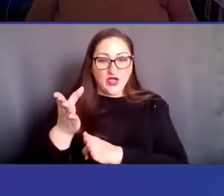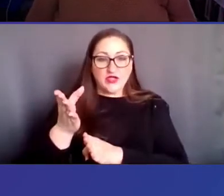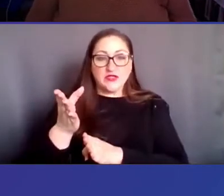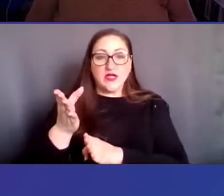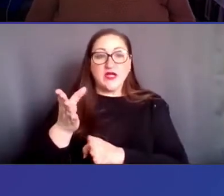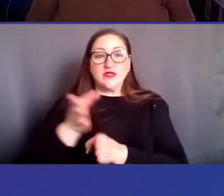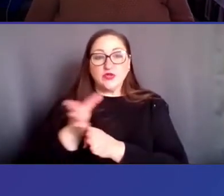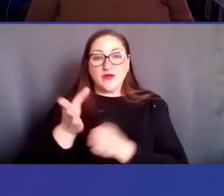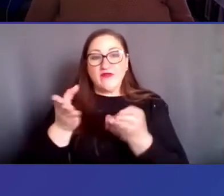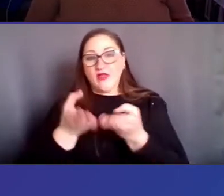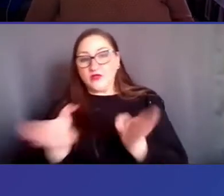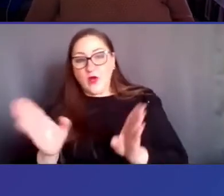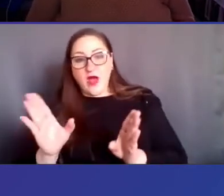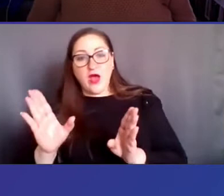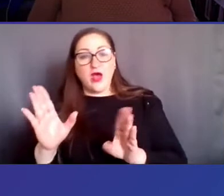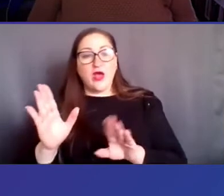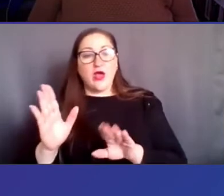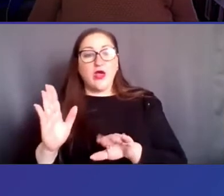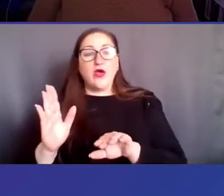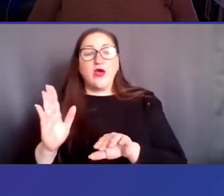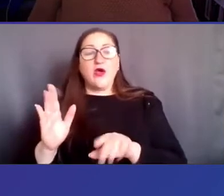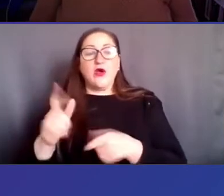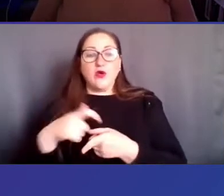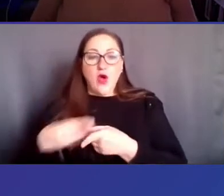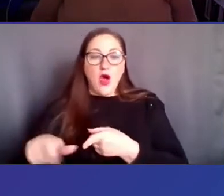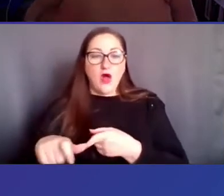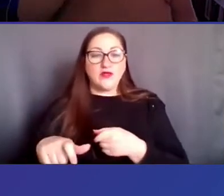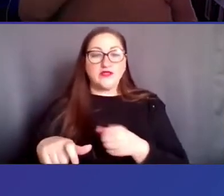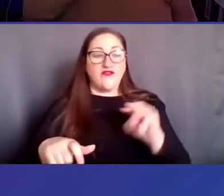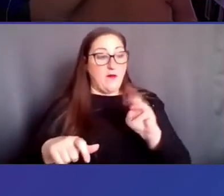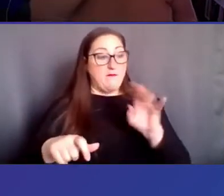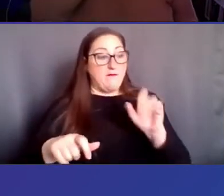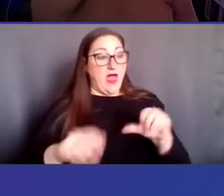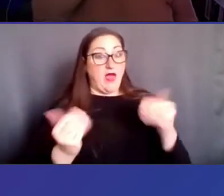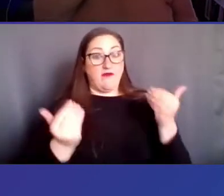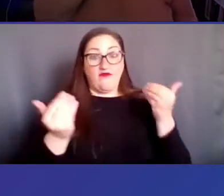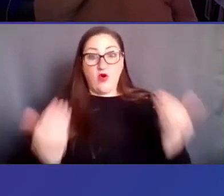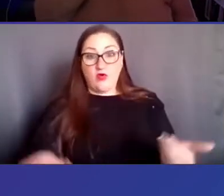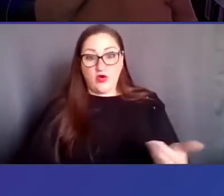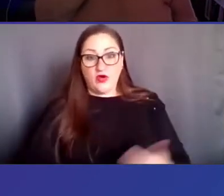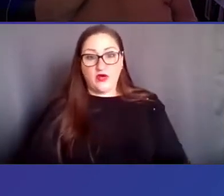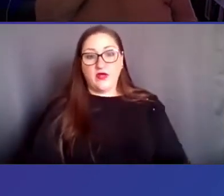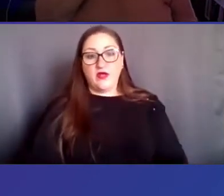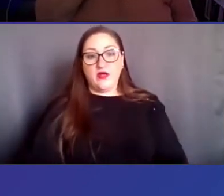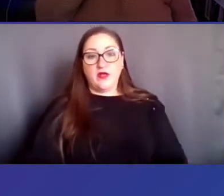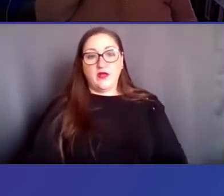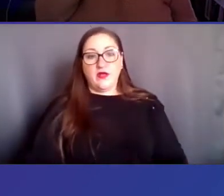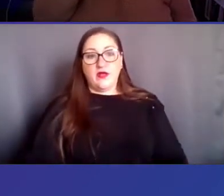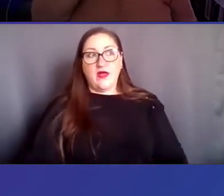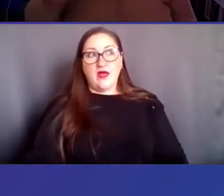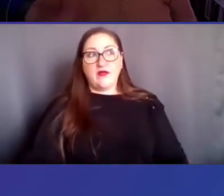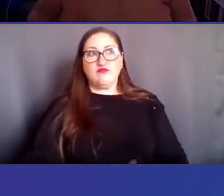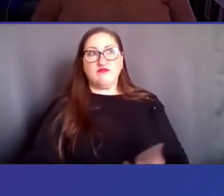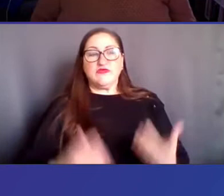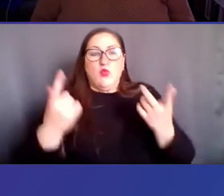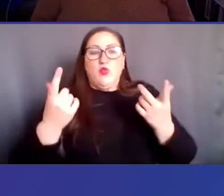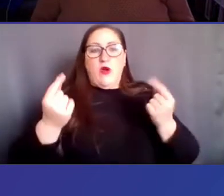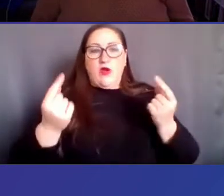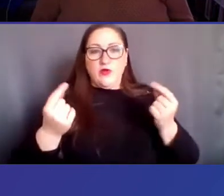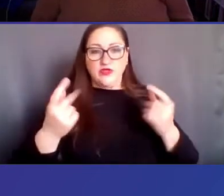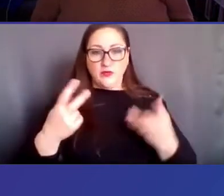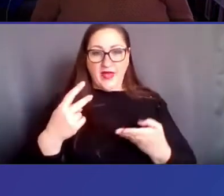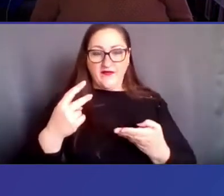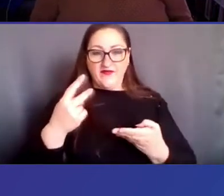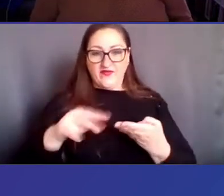from, I think, May forward. And Alejandra was saying, what can we do to make dance visible? And that thought